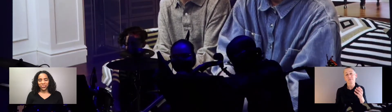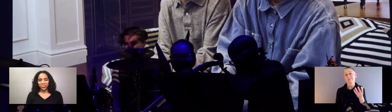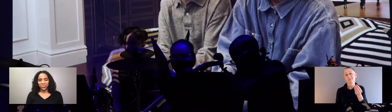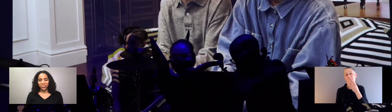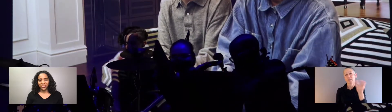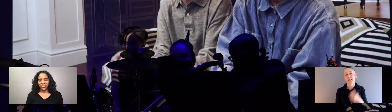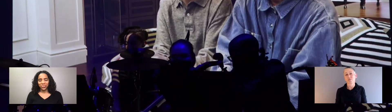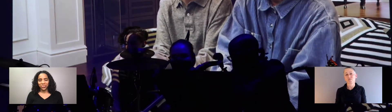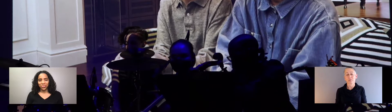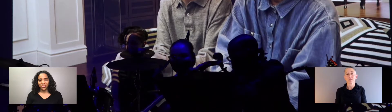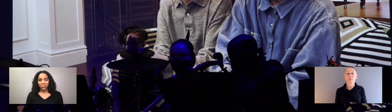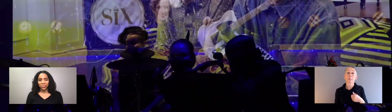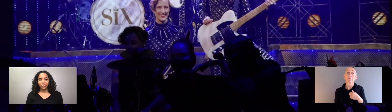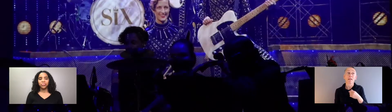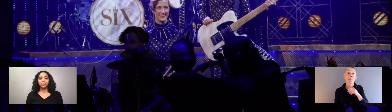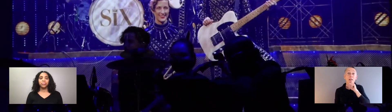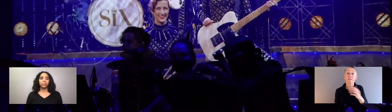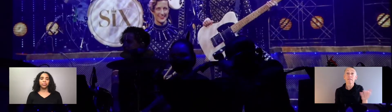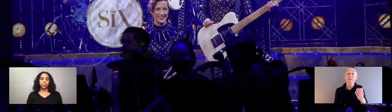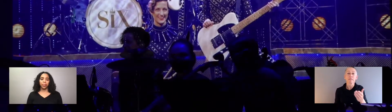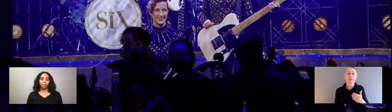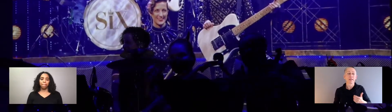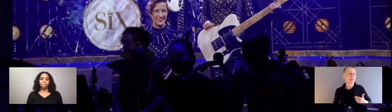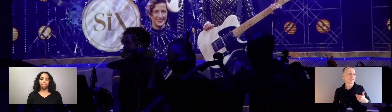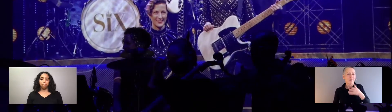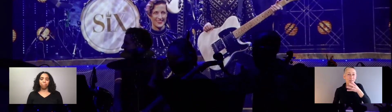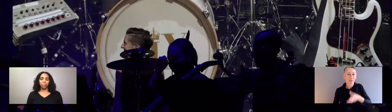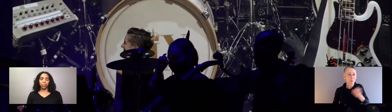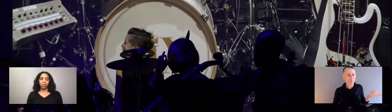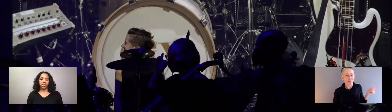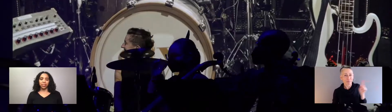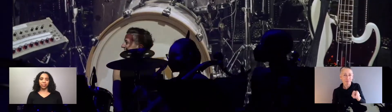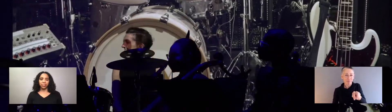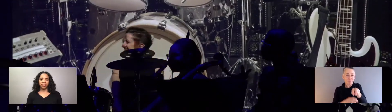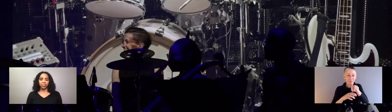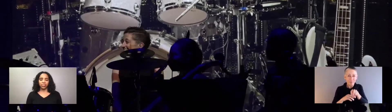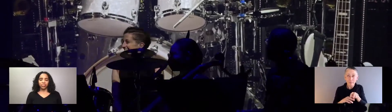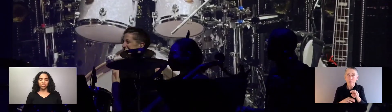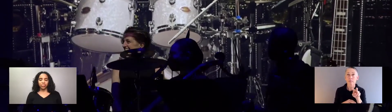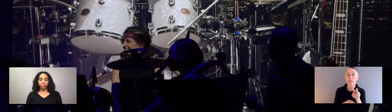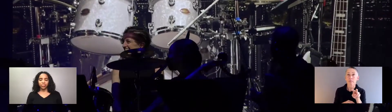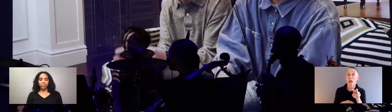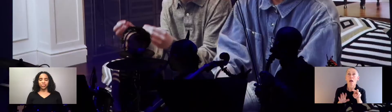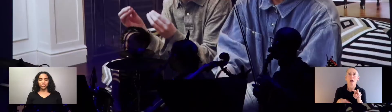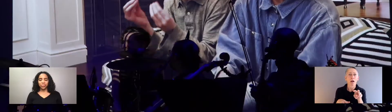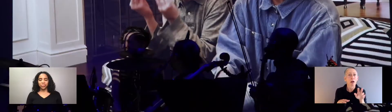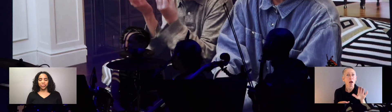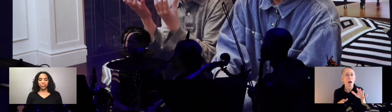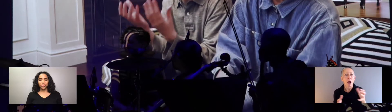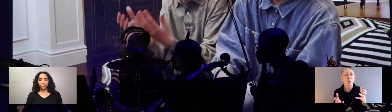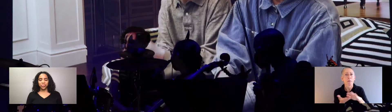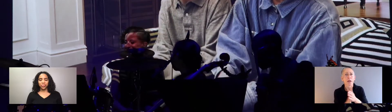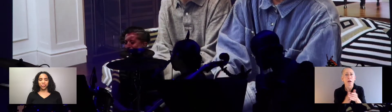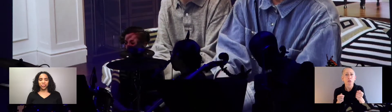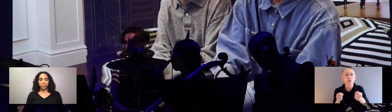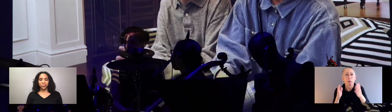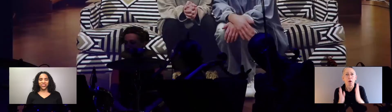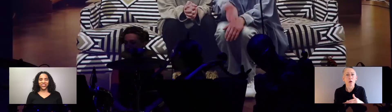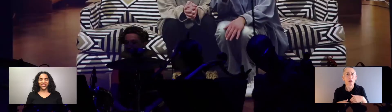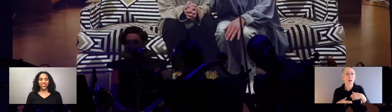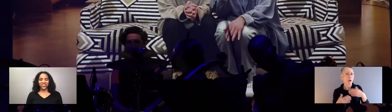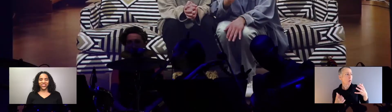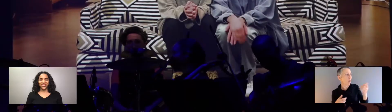particularly like young girls come and see our like amazing musicians on stage and they're like, I want to be a drummer. I want to learn the guitar. And it's like my favorite thing in the world.